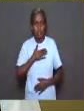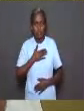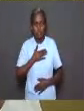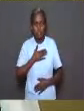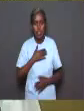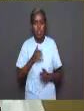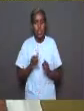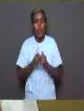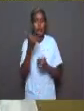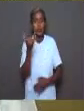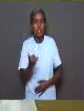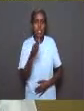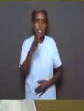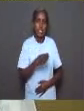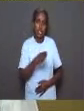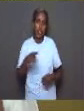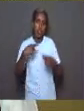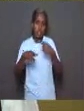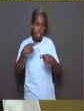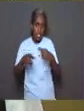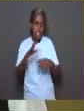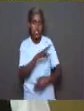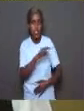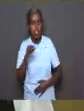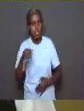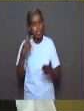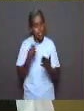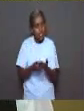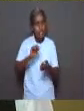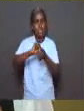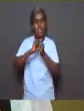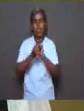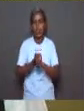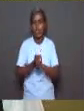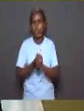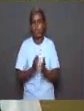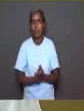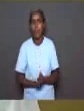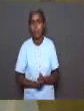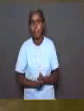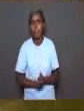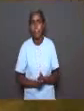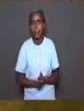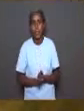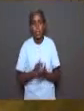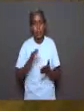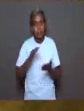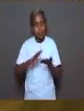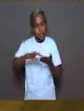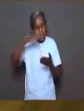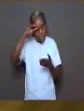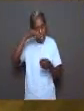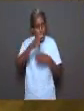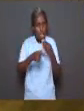how to sketch the graph of a relation and its inverse. We